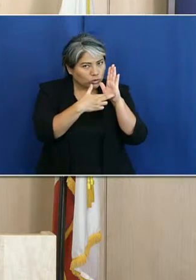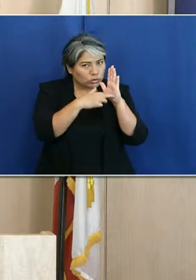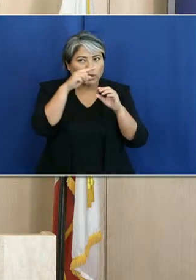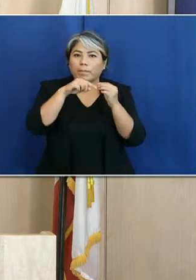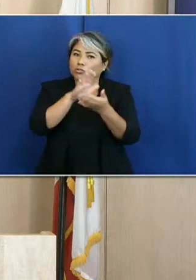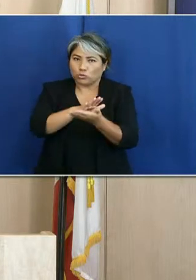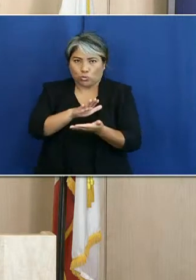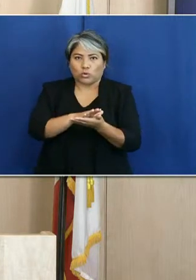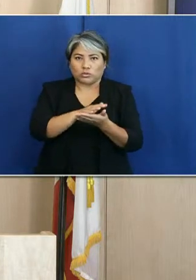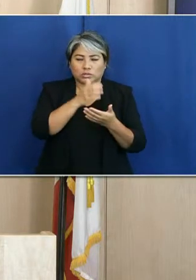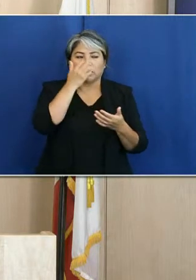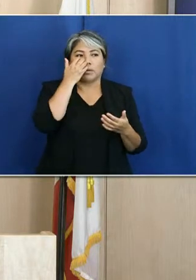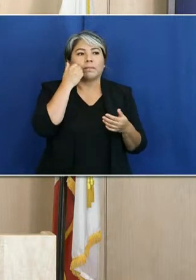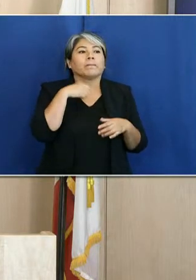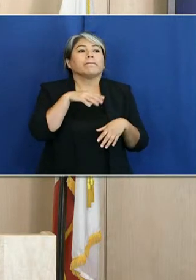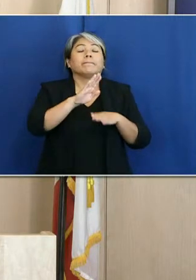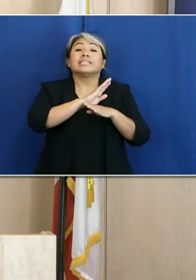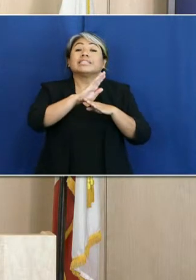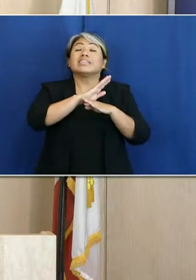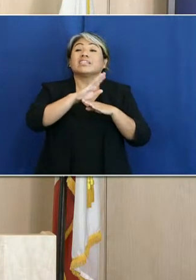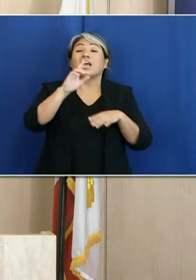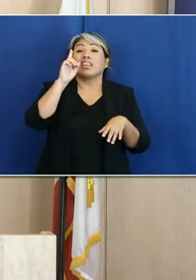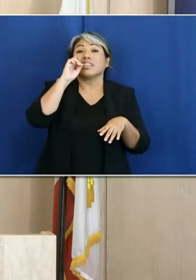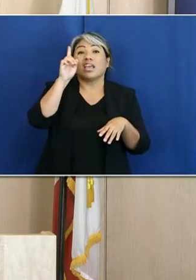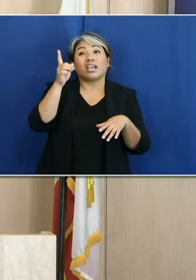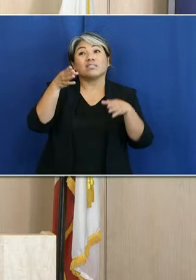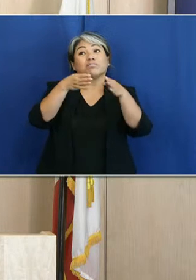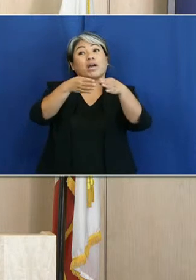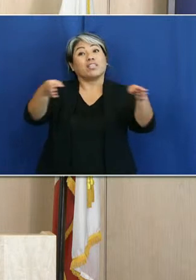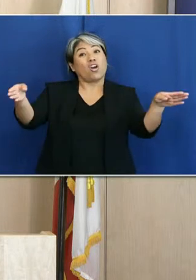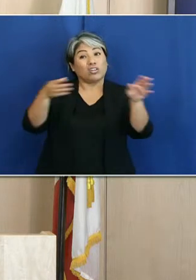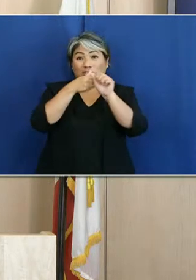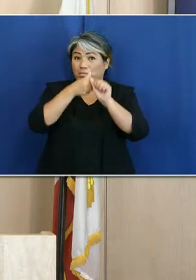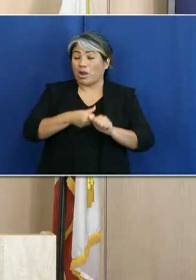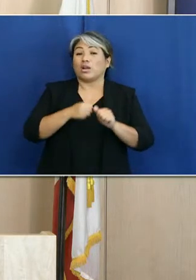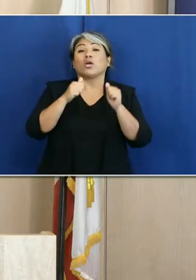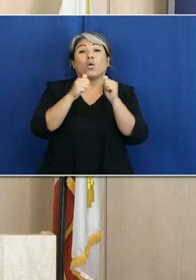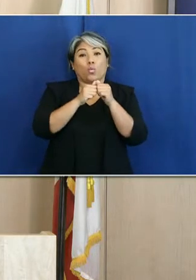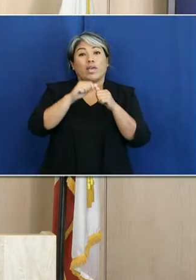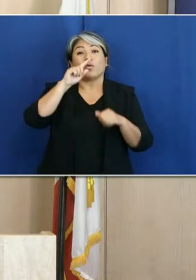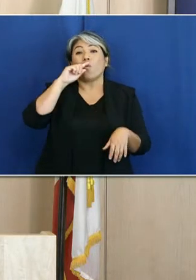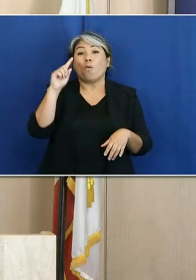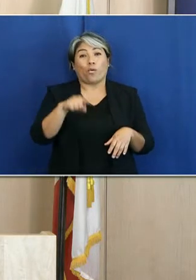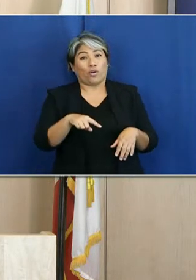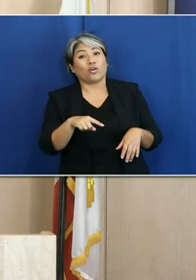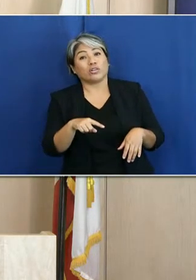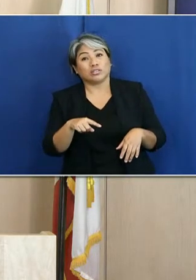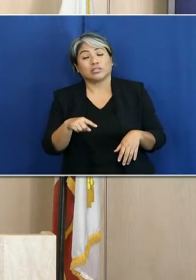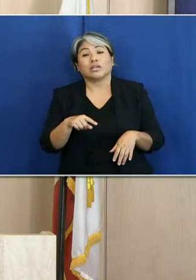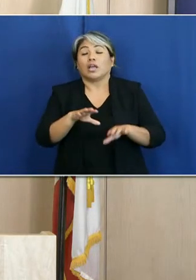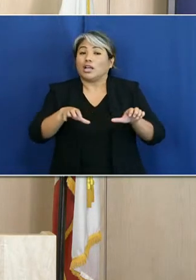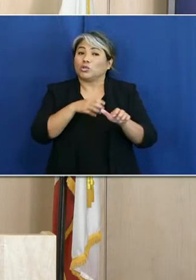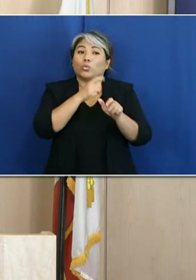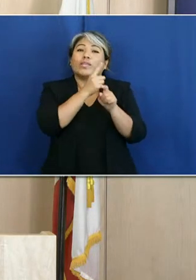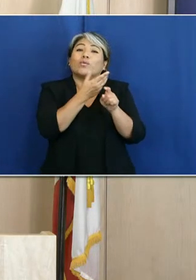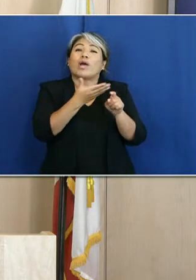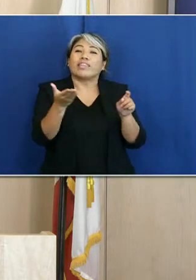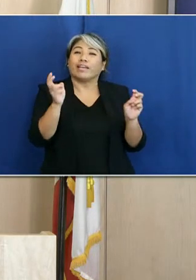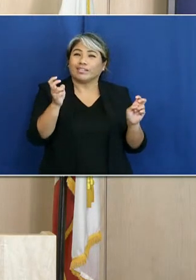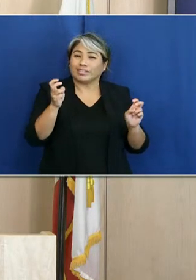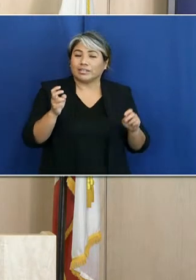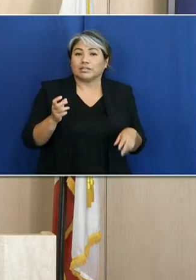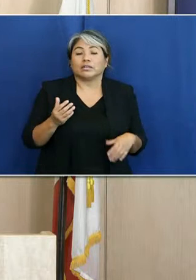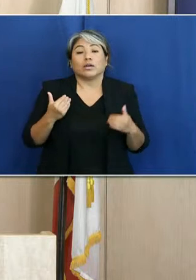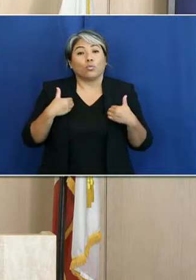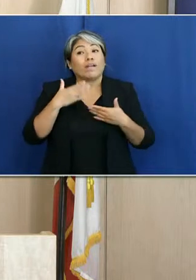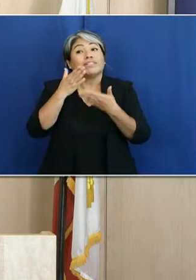to schools. Businesses, I think, by and large, are complying with our public health orders and doing the right thing. We do